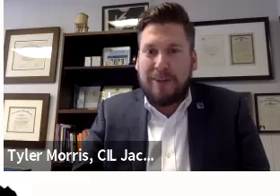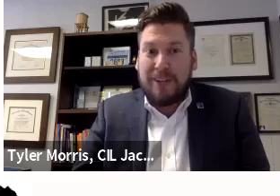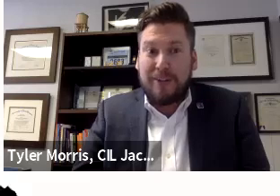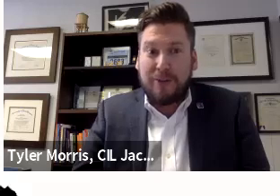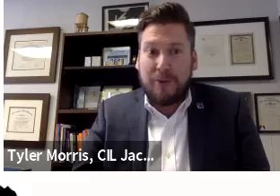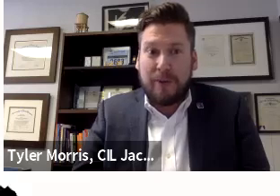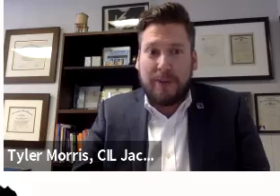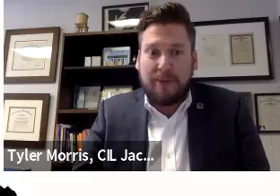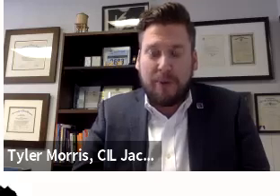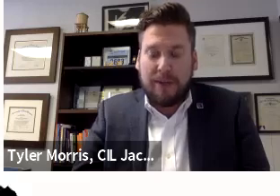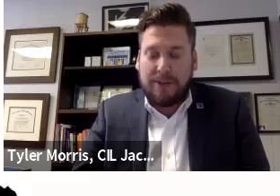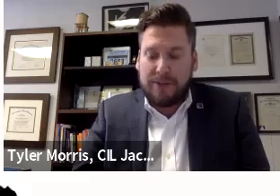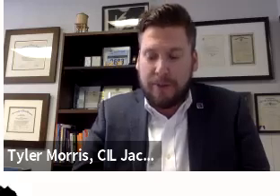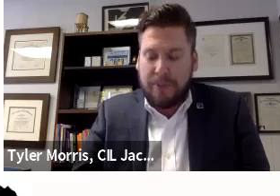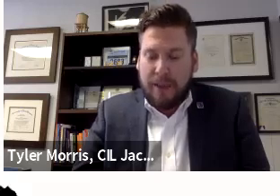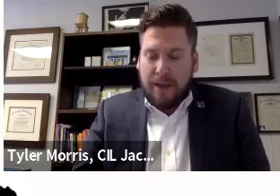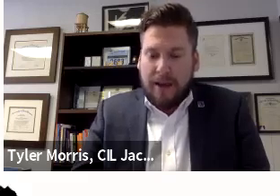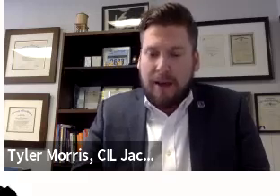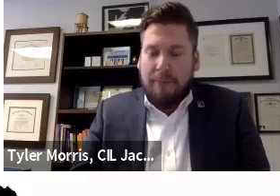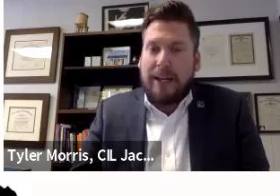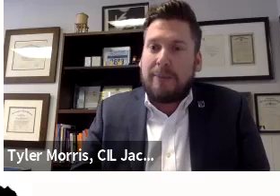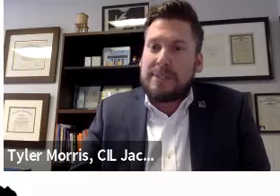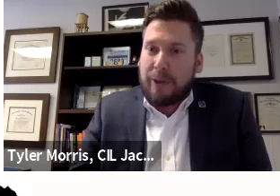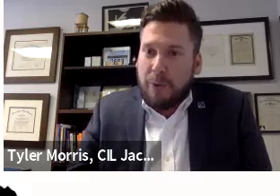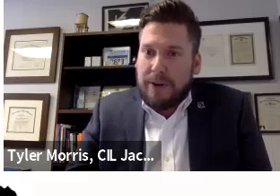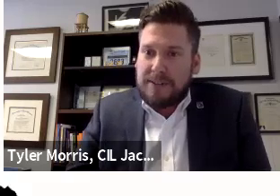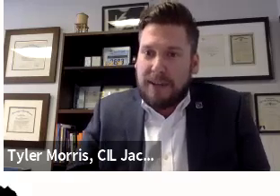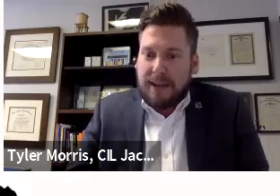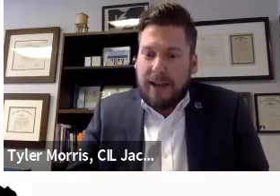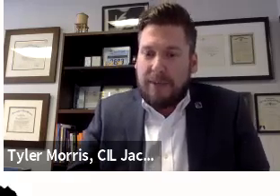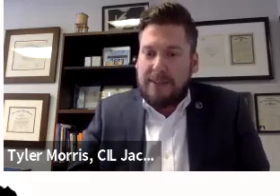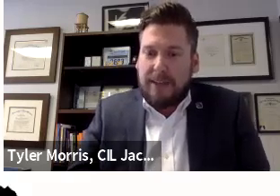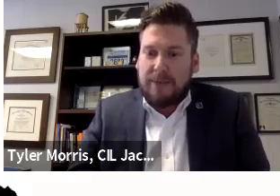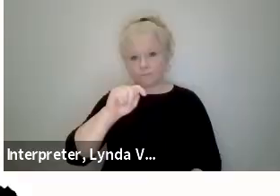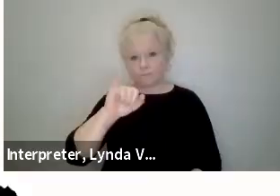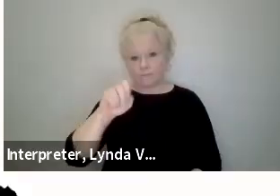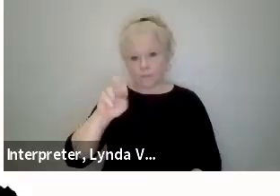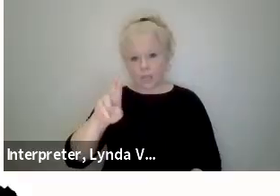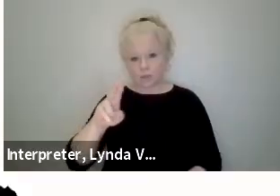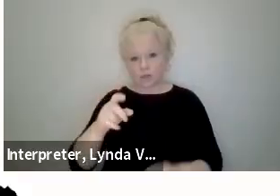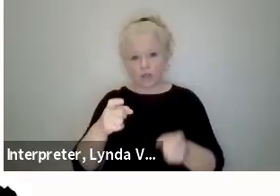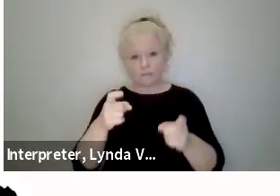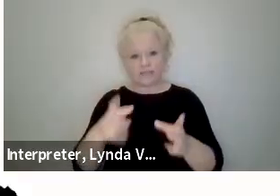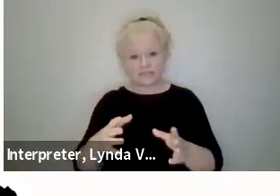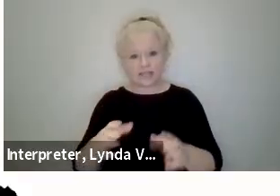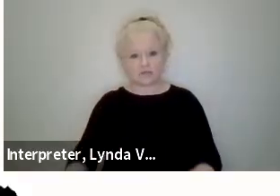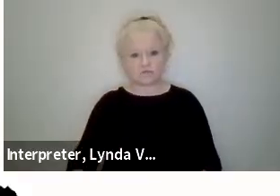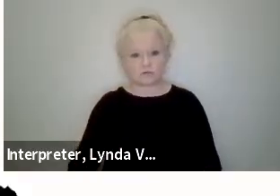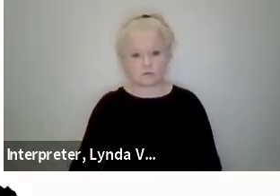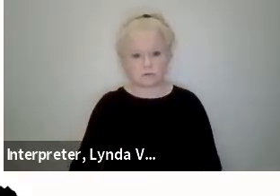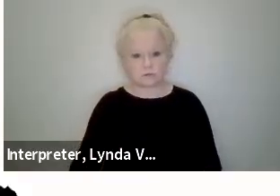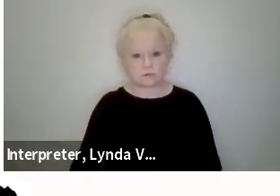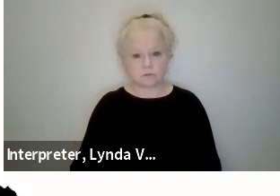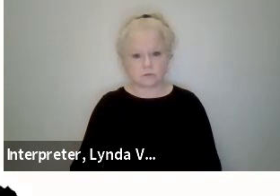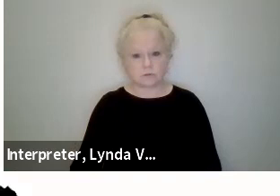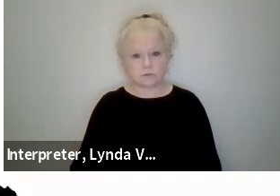her image and her joy with everyone. So. My name's Tyler Morris. I'm the executive director of the CIL Jacksonville, and